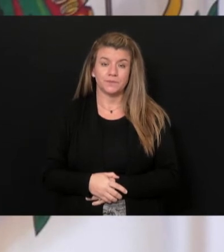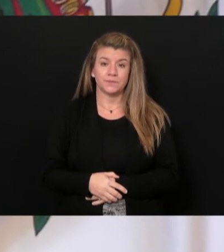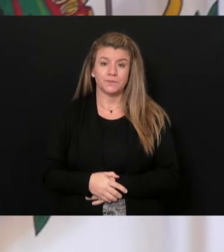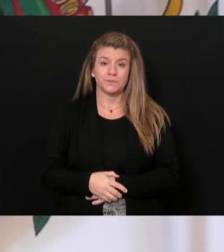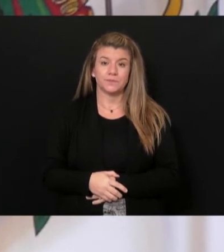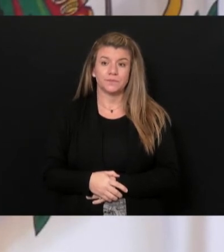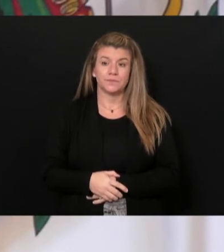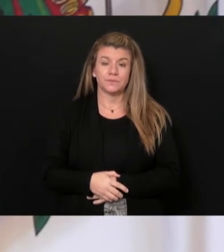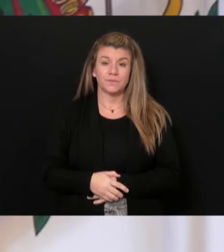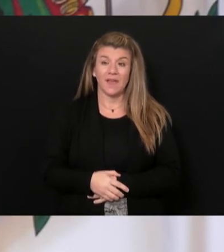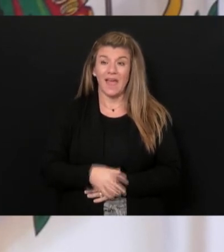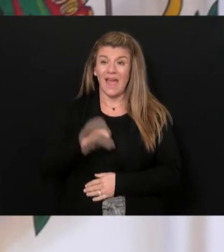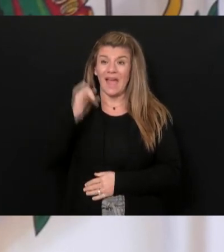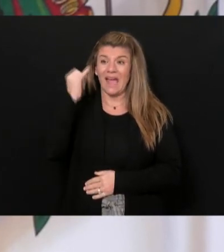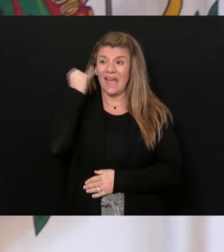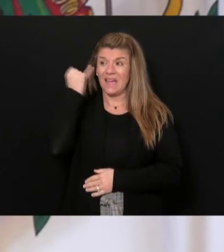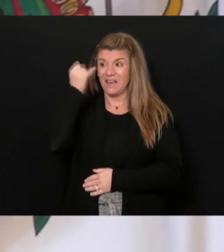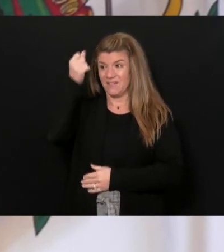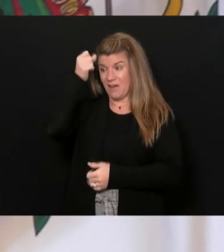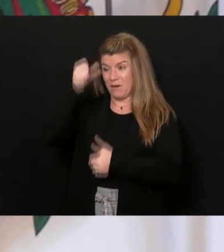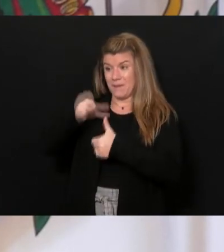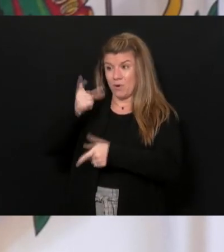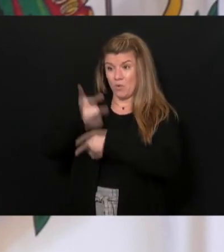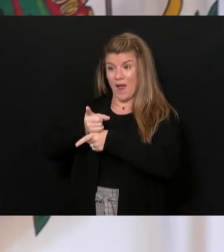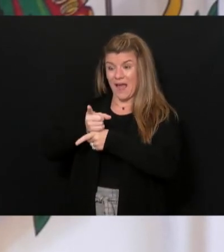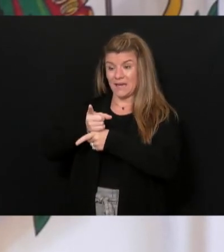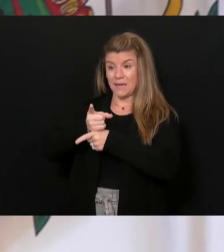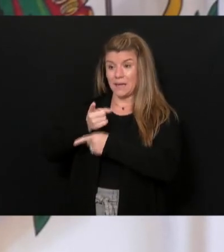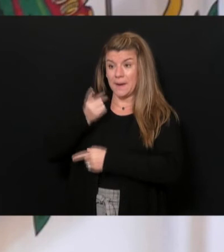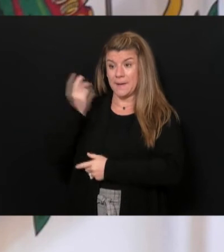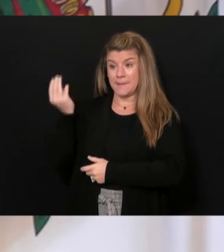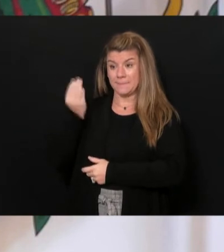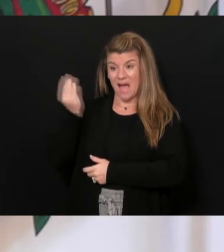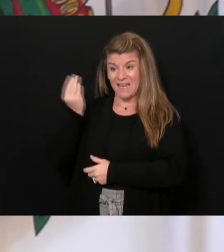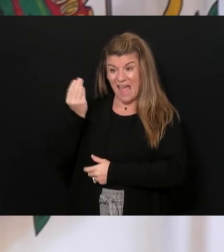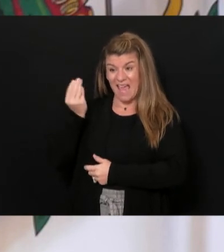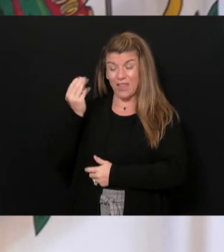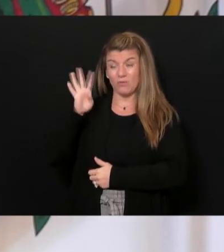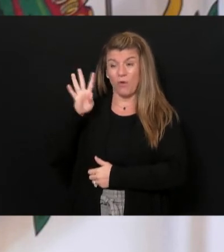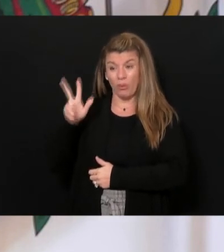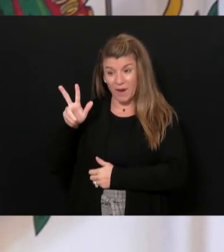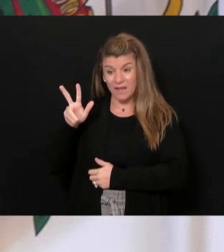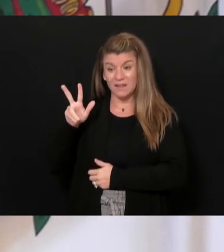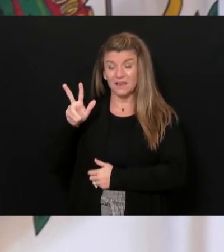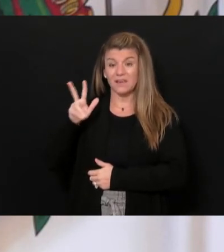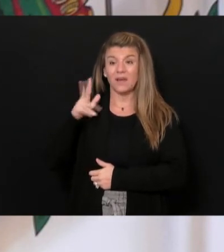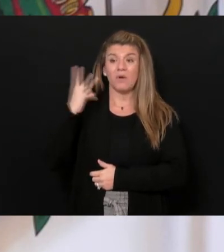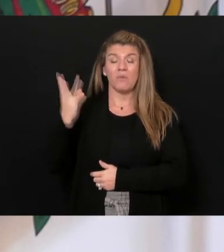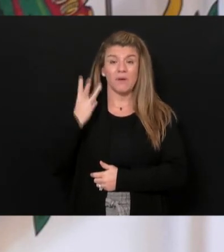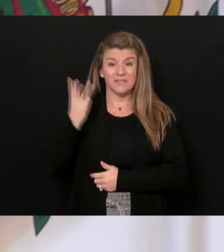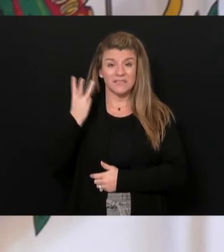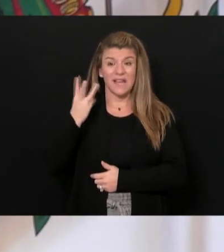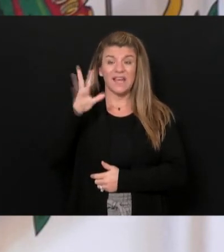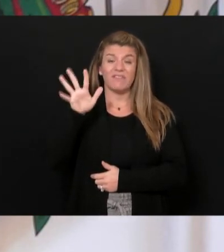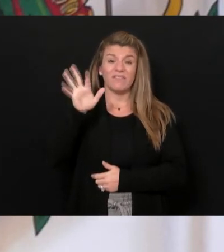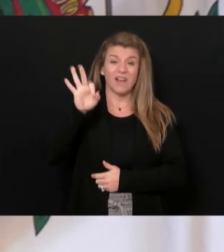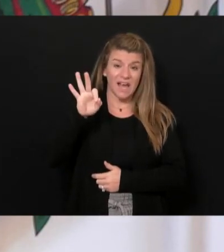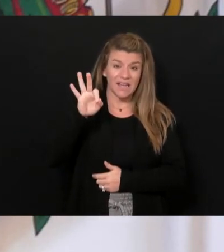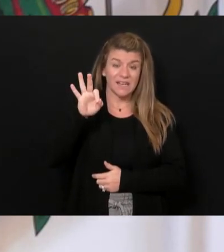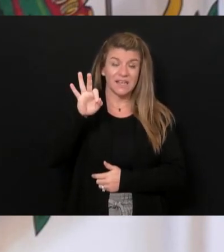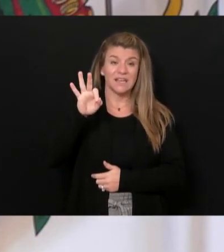If I remember correctly, Monday I read 43, Wednesday